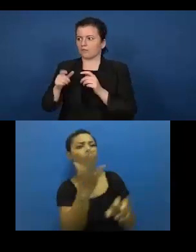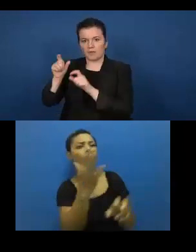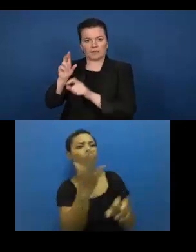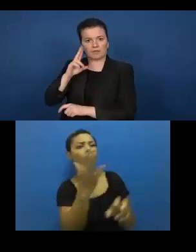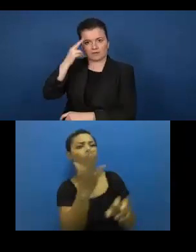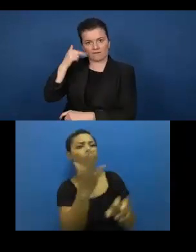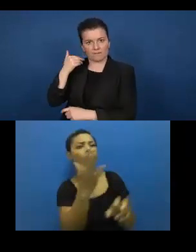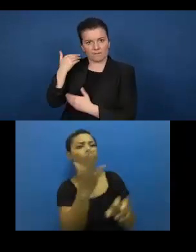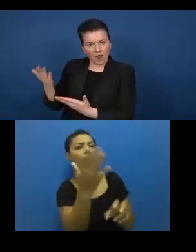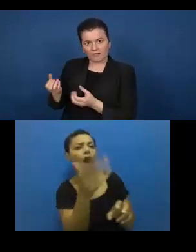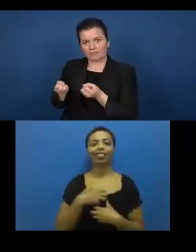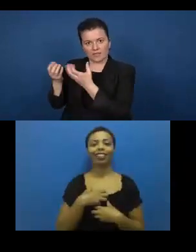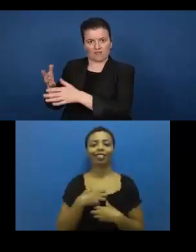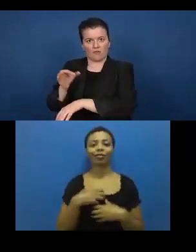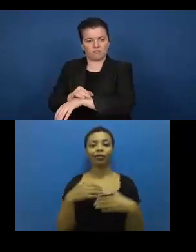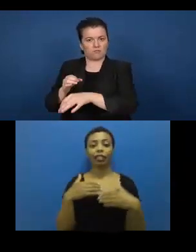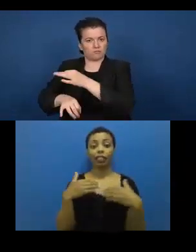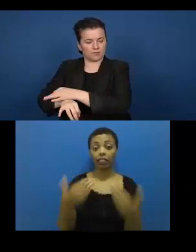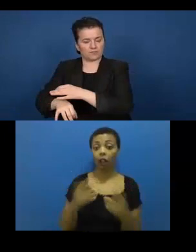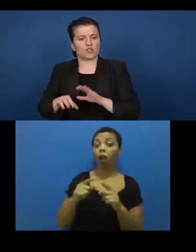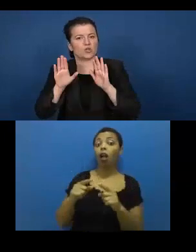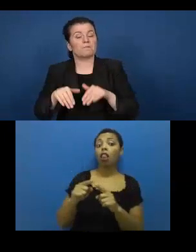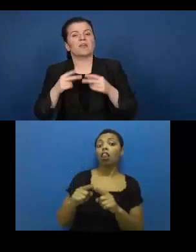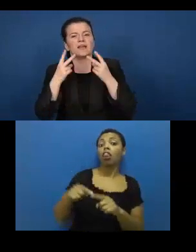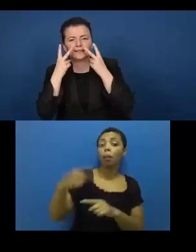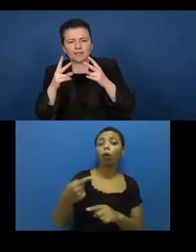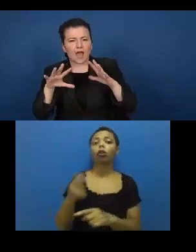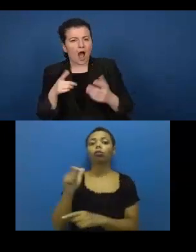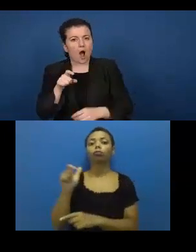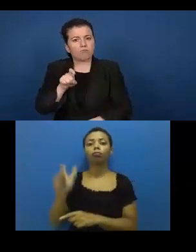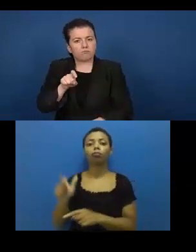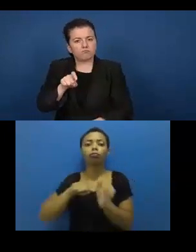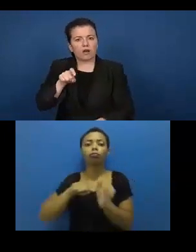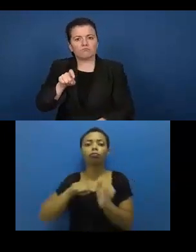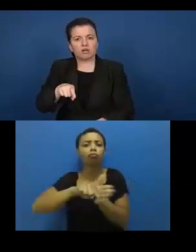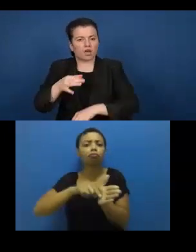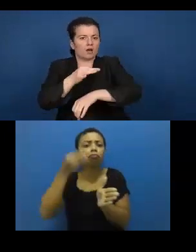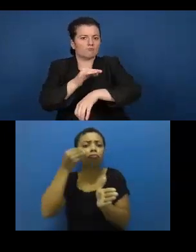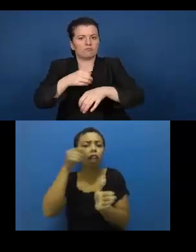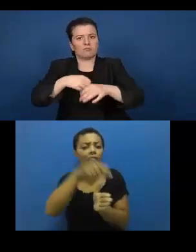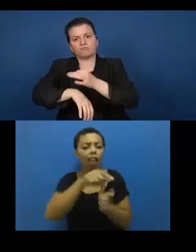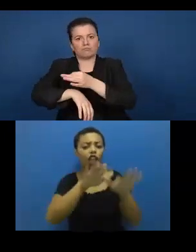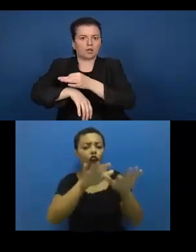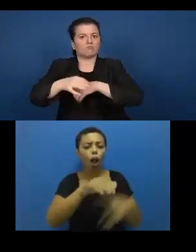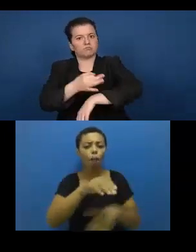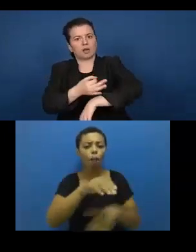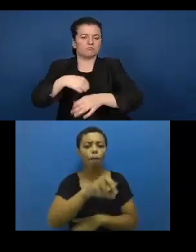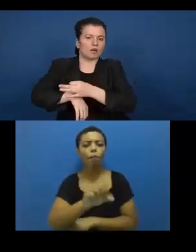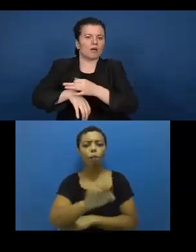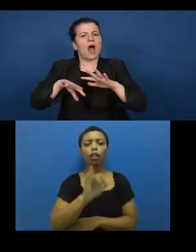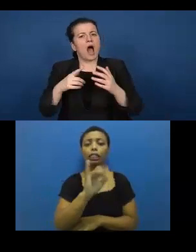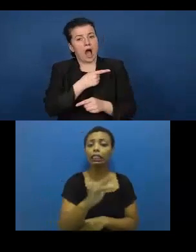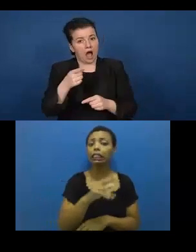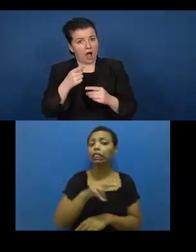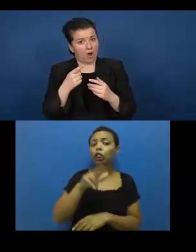Therefore, we investigated how well tactile Morse code can be used if you are never presented with a visual